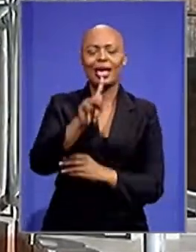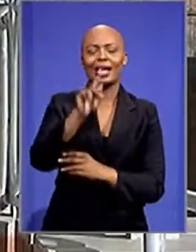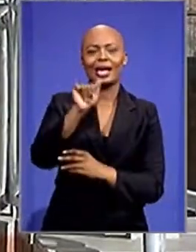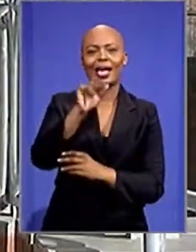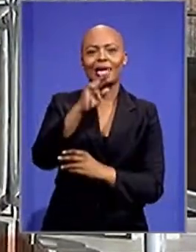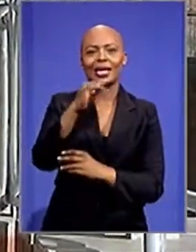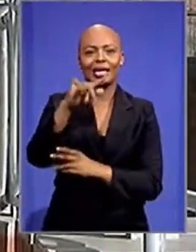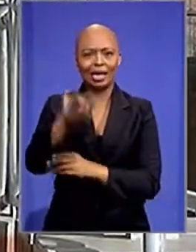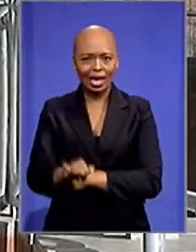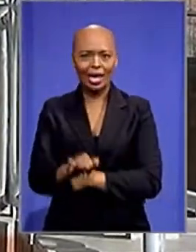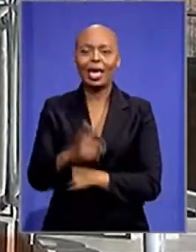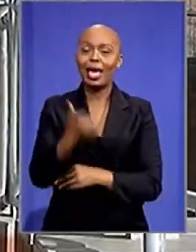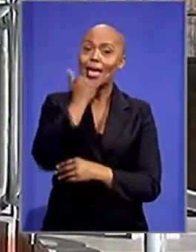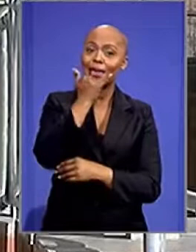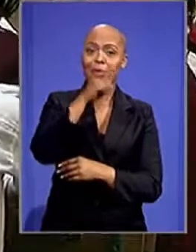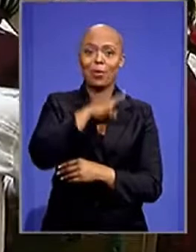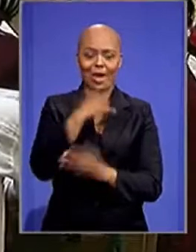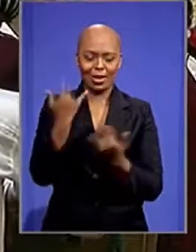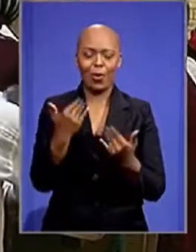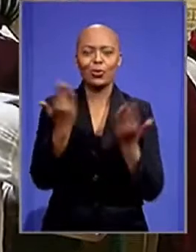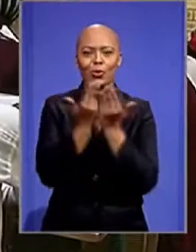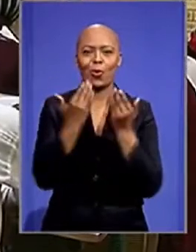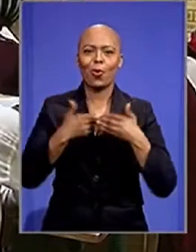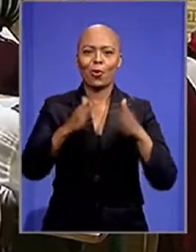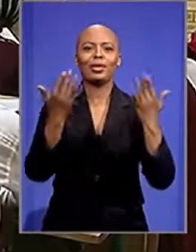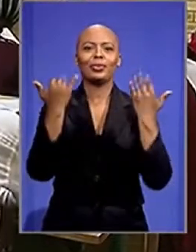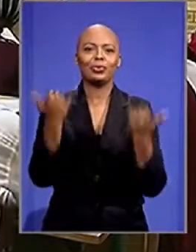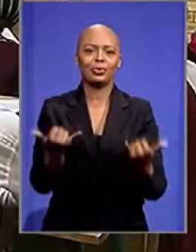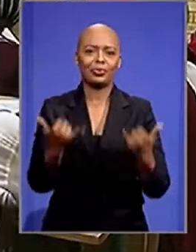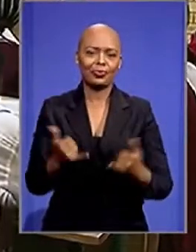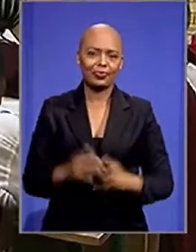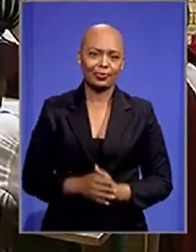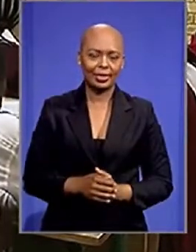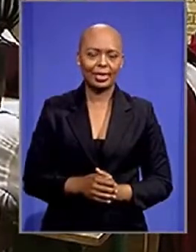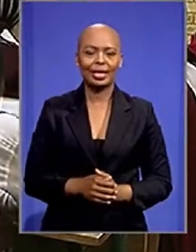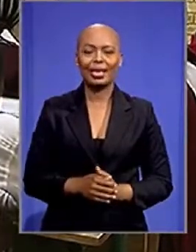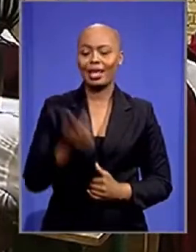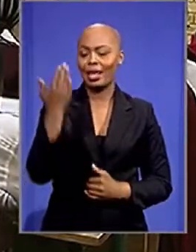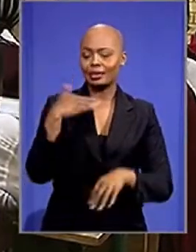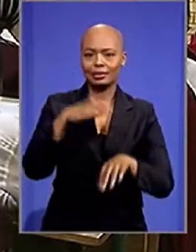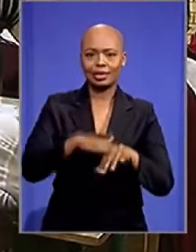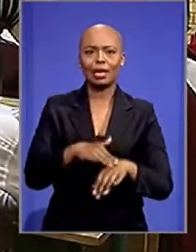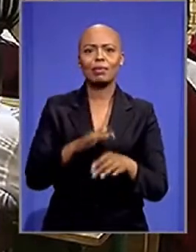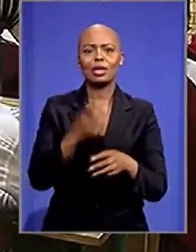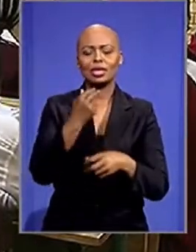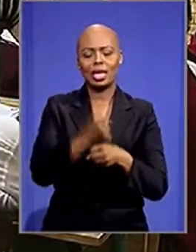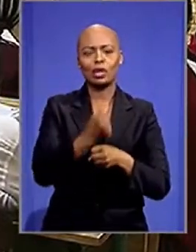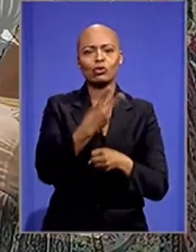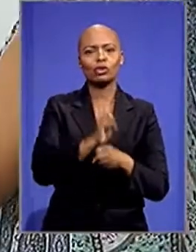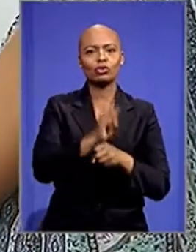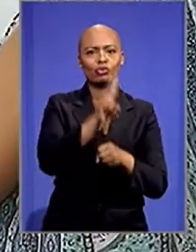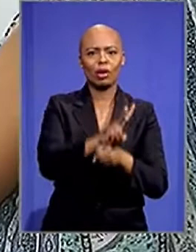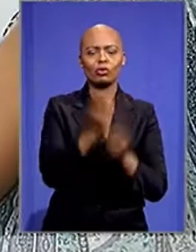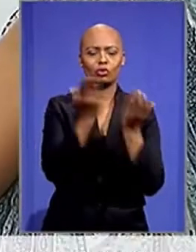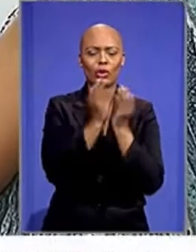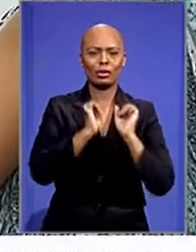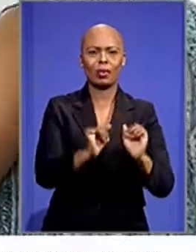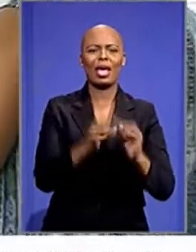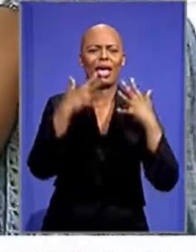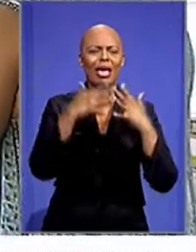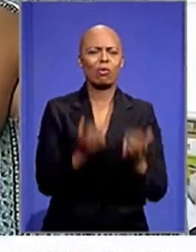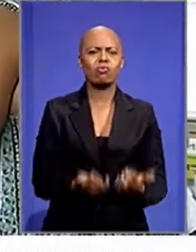ke ho simolla selemo sa dithuto moahong o motjha. Sekolo se ile sa tjhallore selemong sa 2012. Lemo tse 10